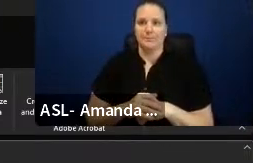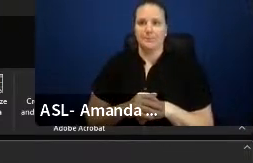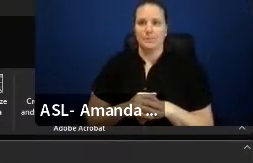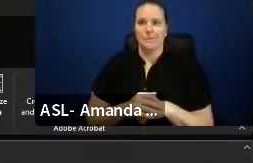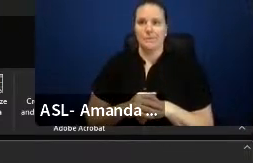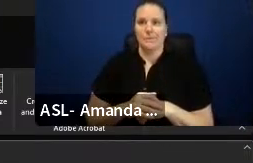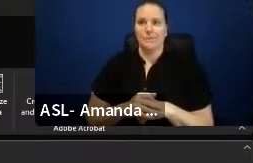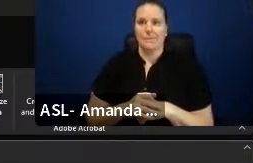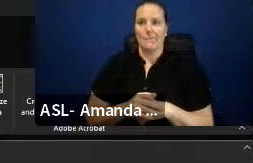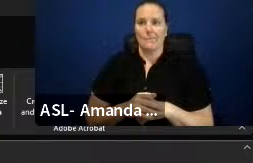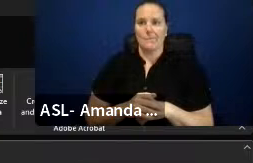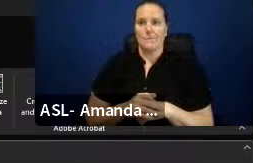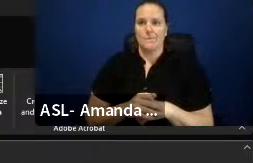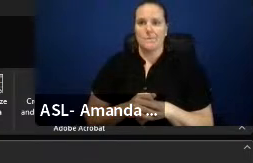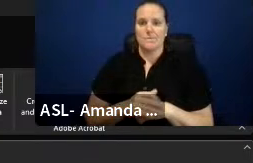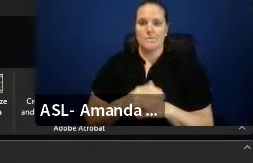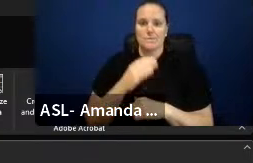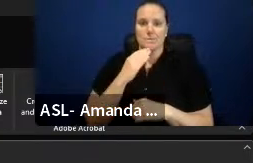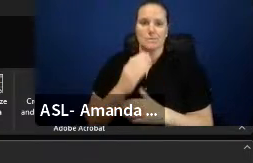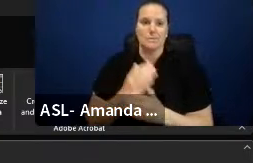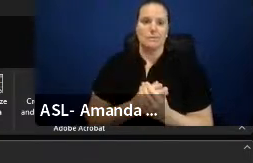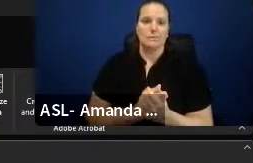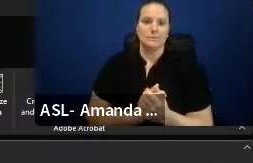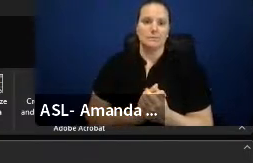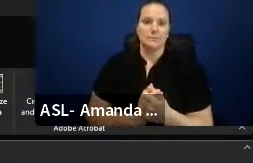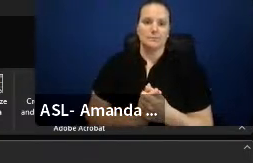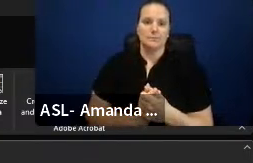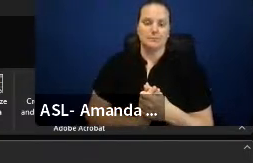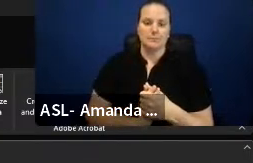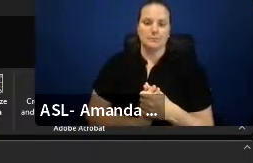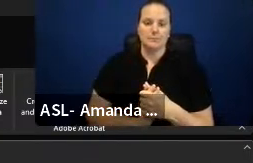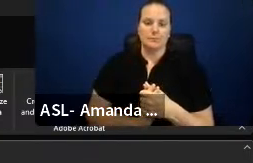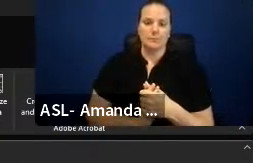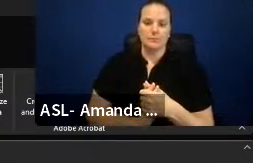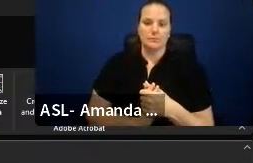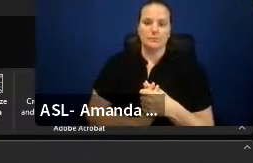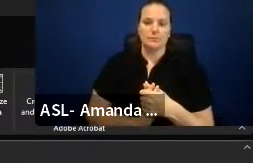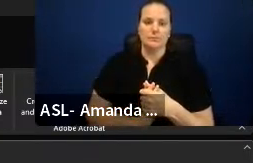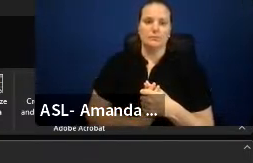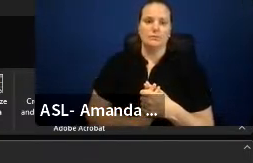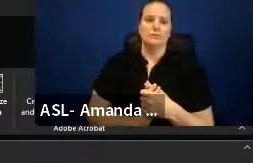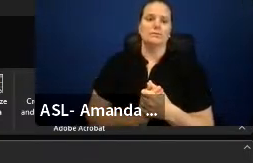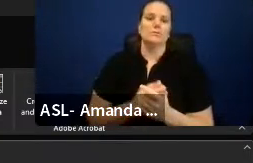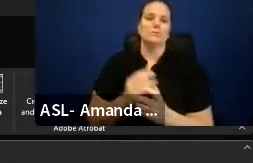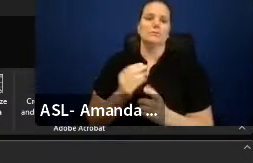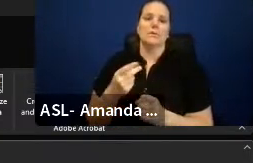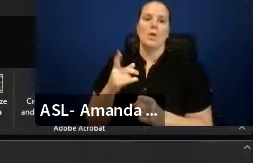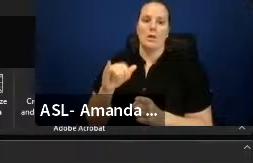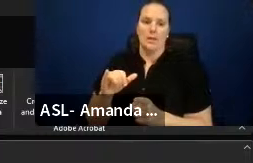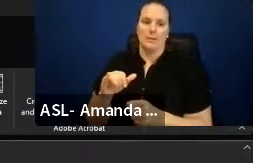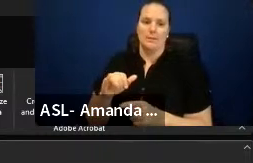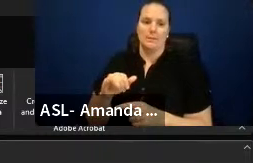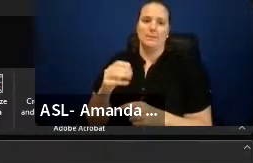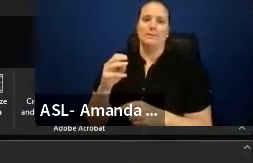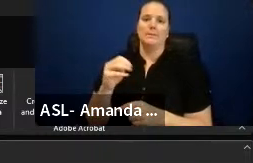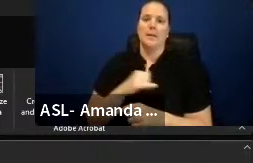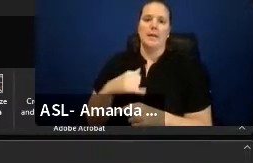owners. Thank you. I have Holly, then Mayor Ann in the room. So,